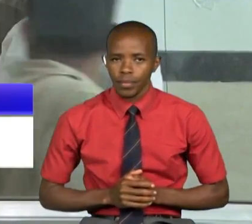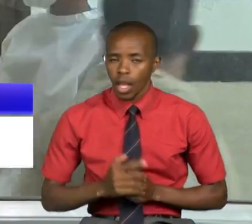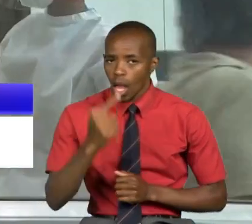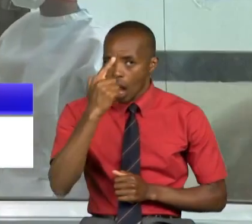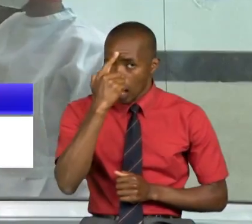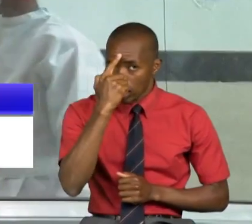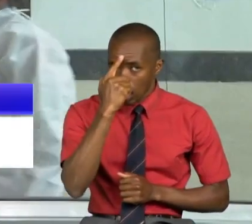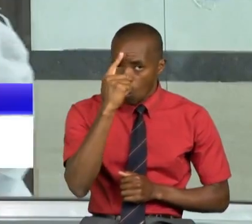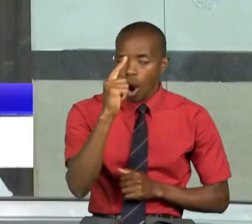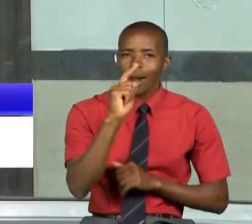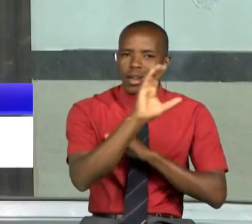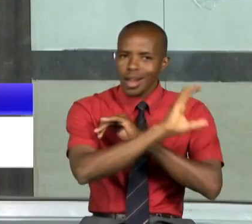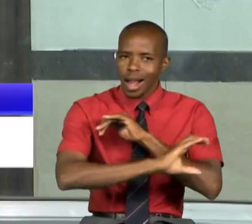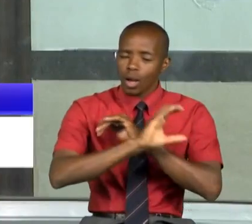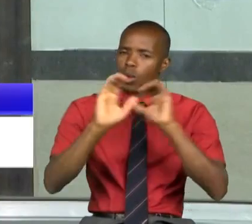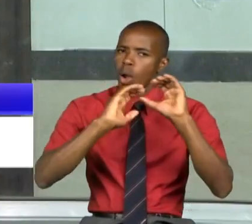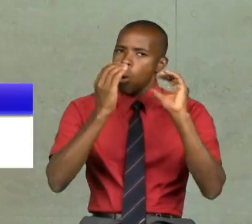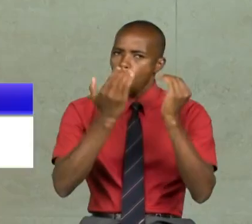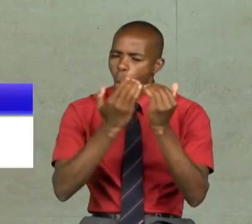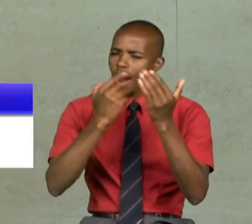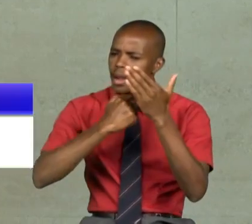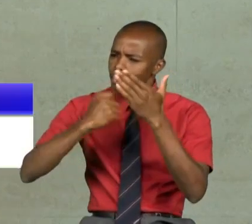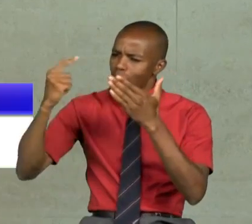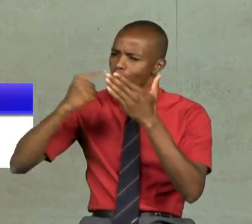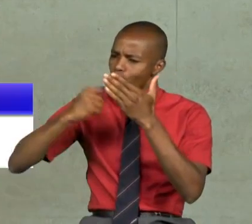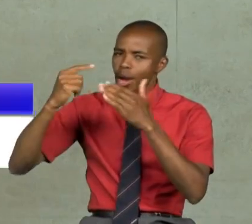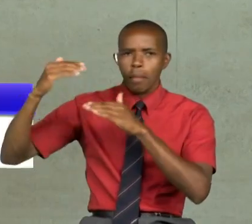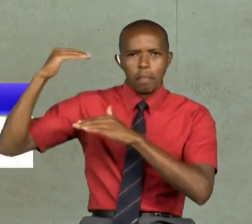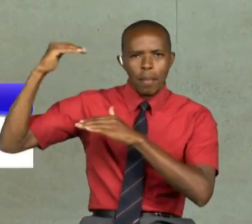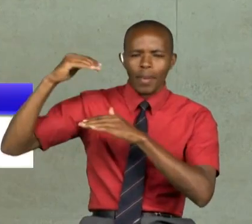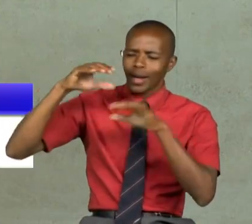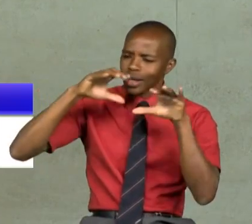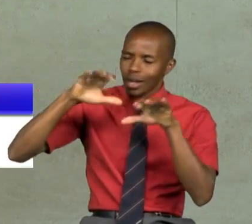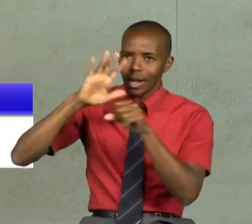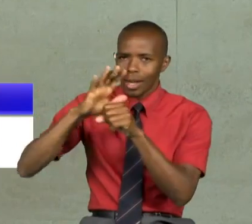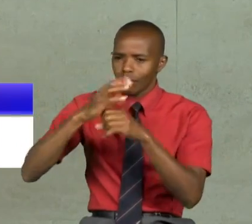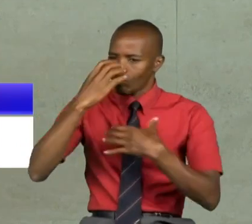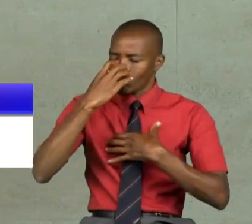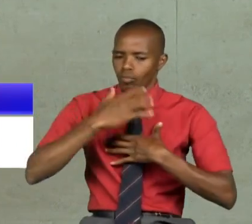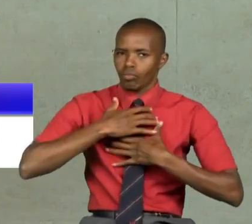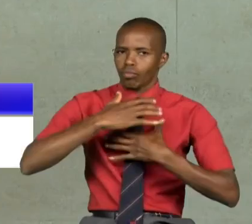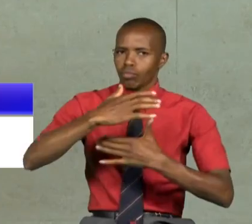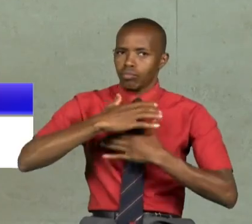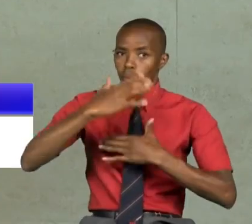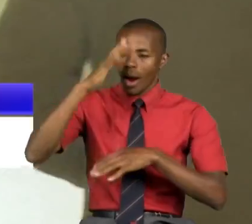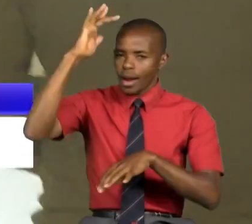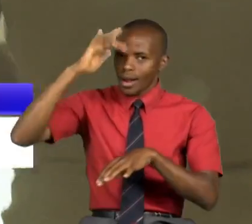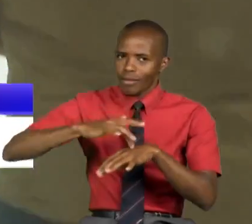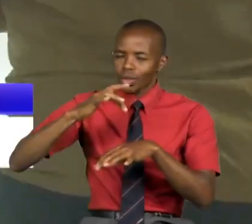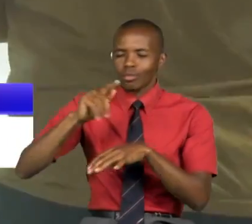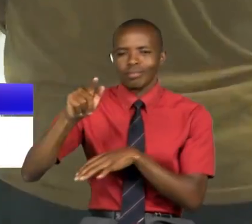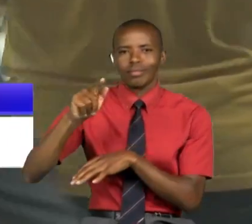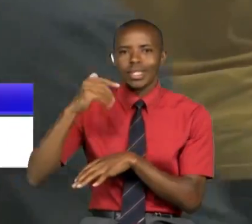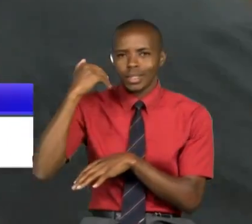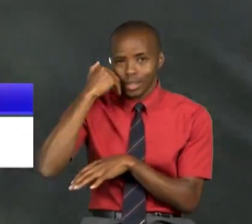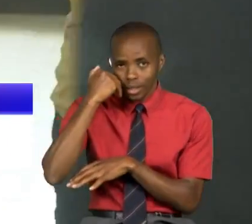India, one of the countries in the globe that for weeks has been struggling to gasp for air, crippled by the harsh effects of the novel